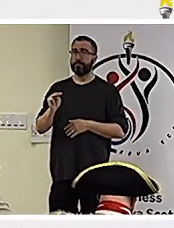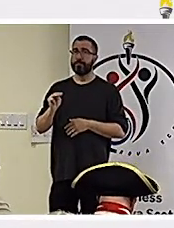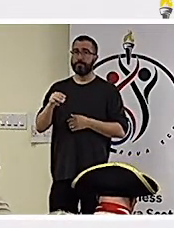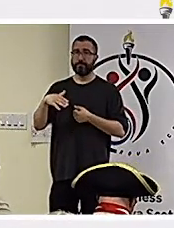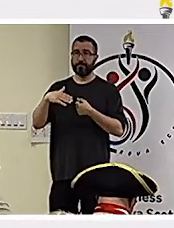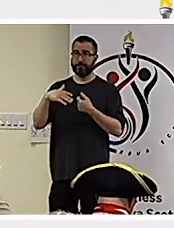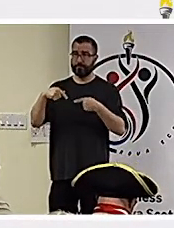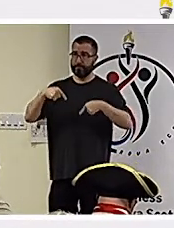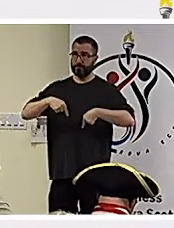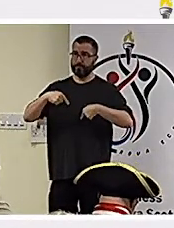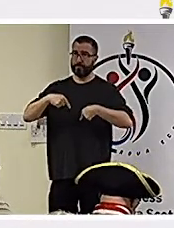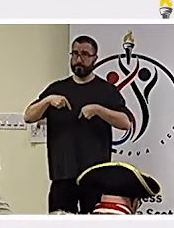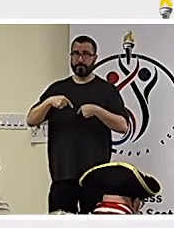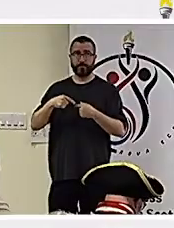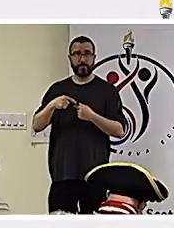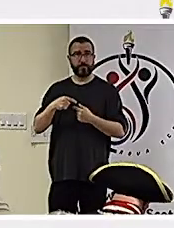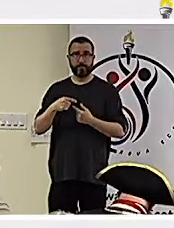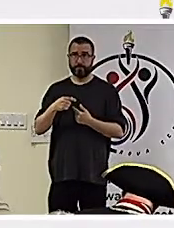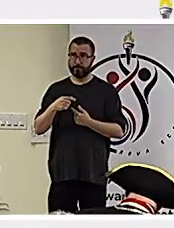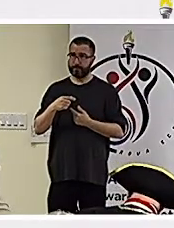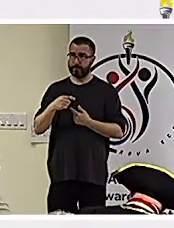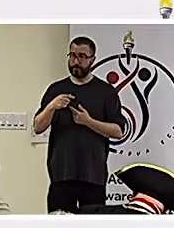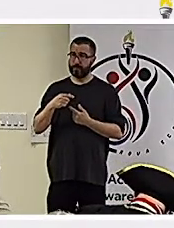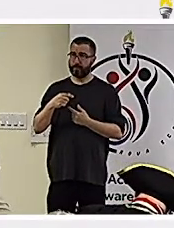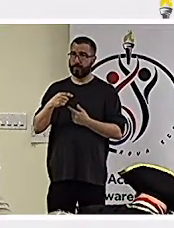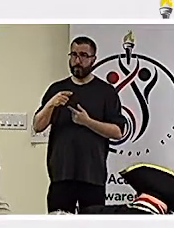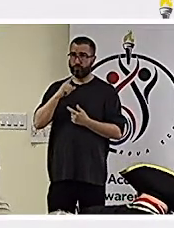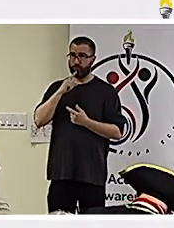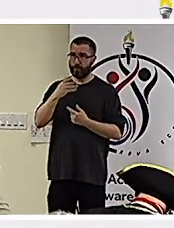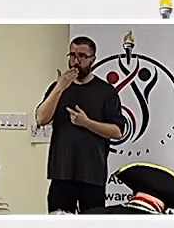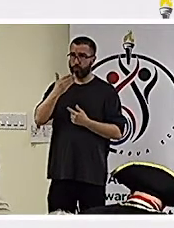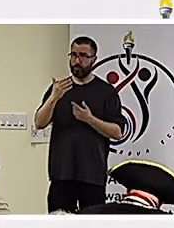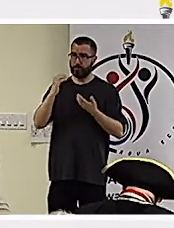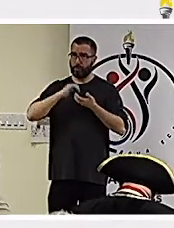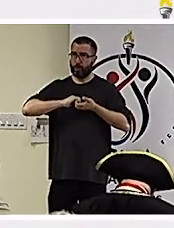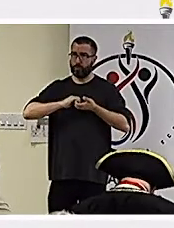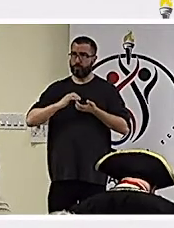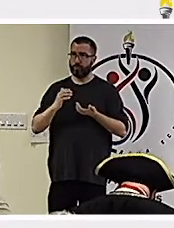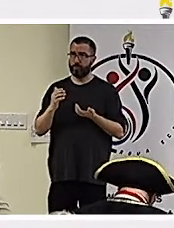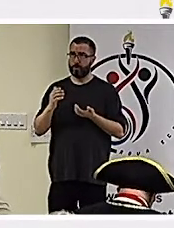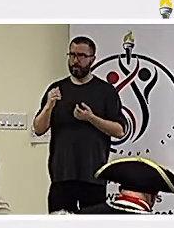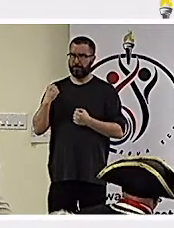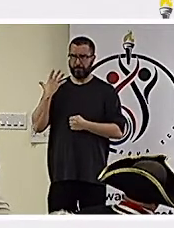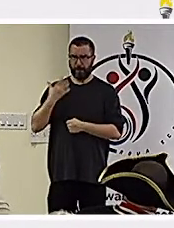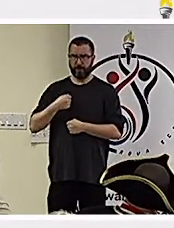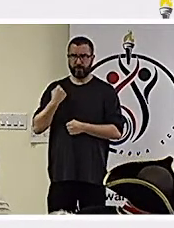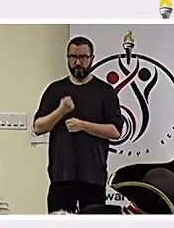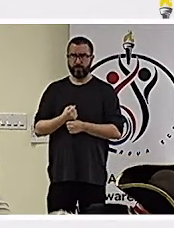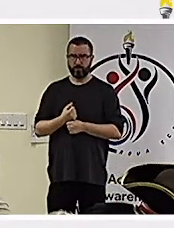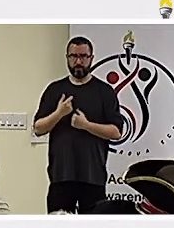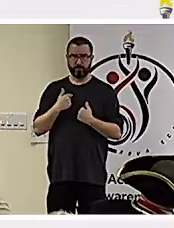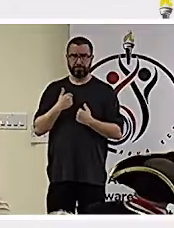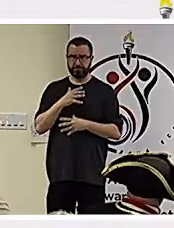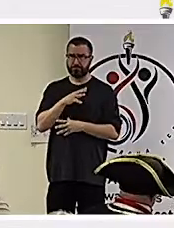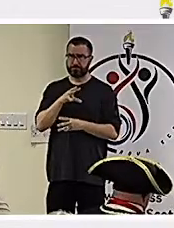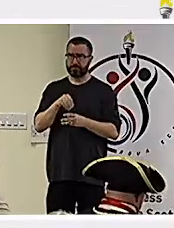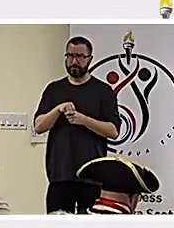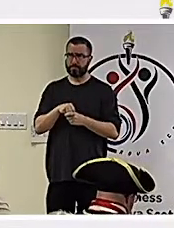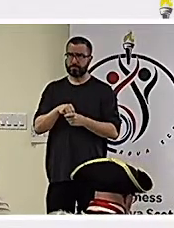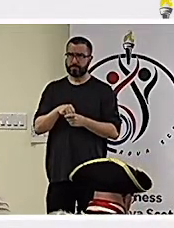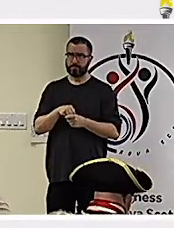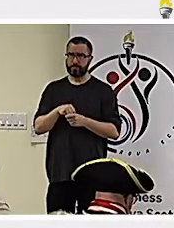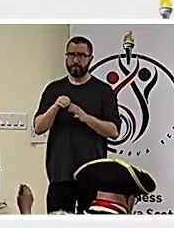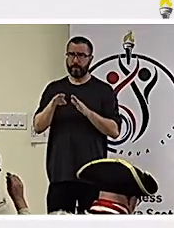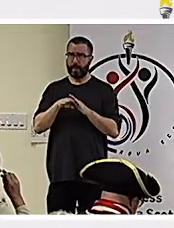an incredible partner at the table for as many years as I've been involved with